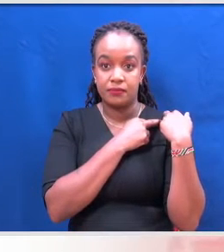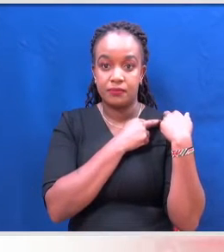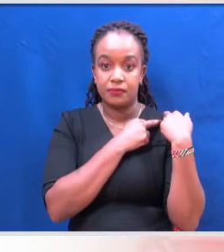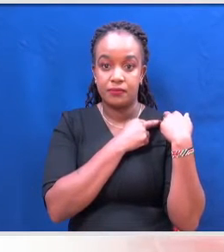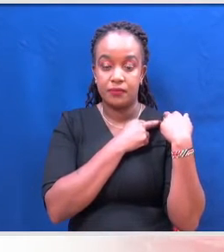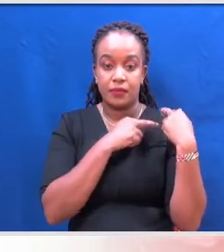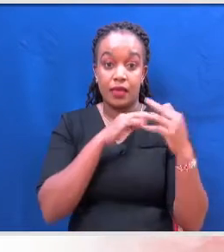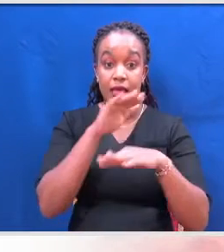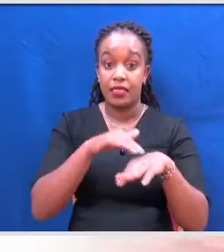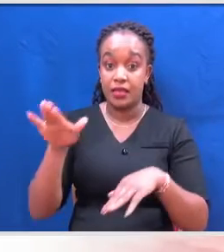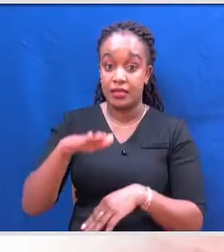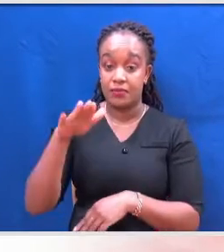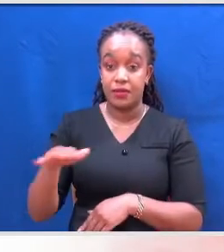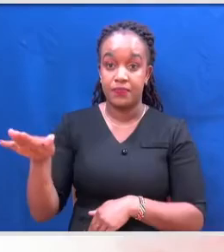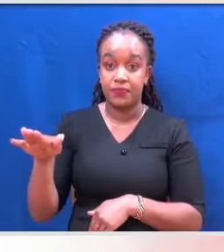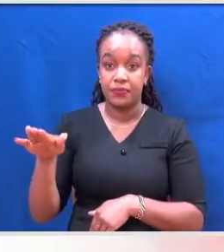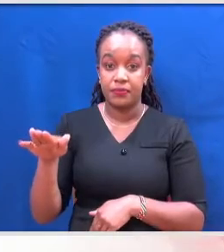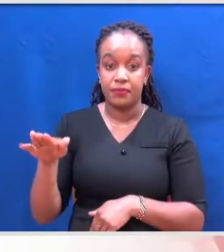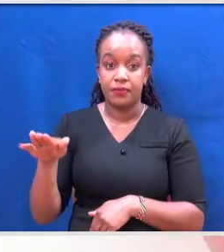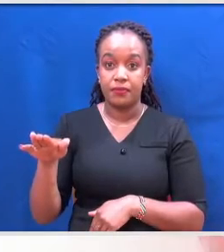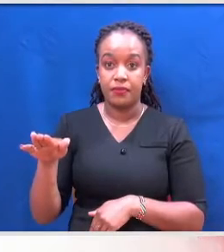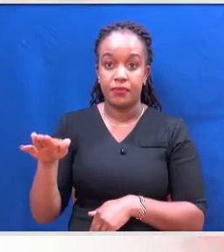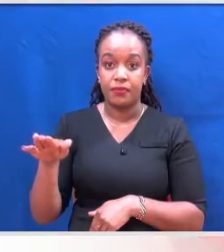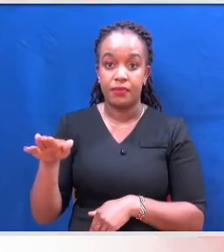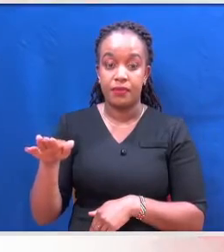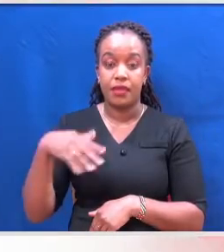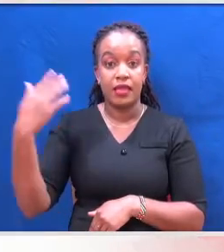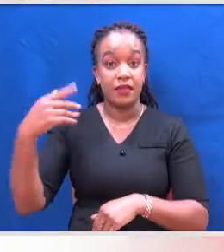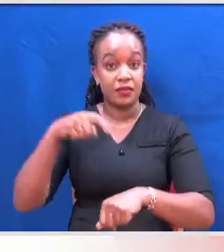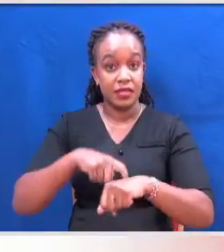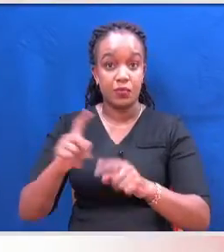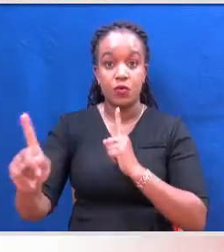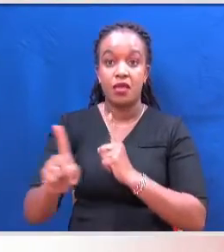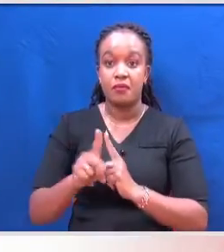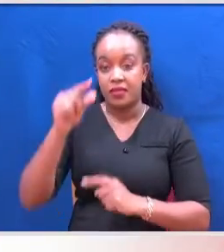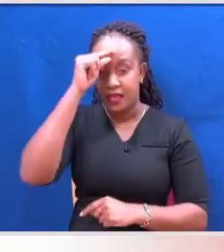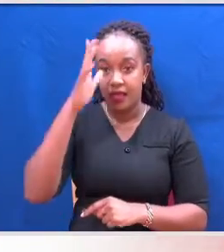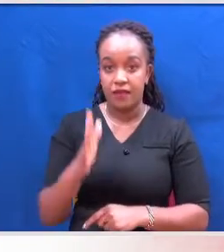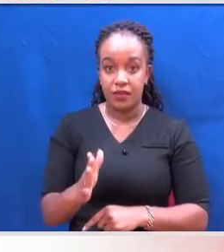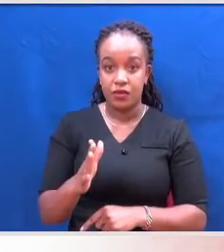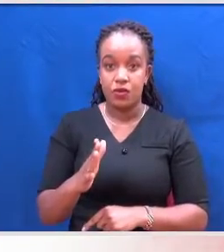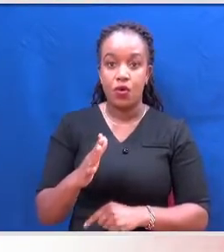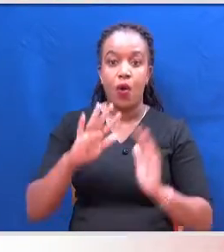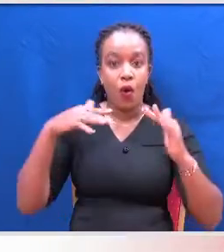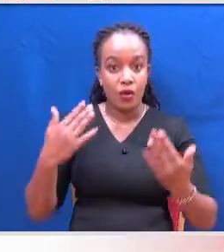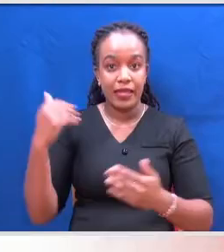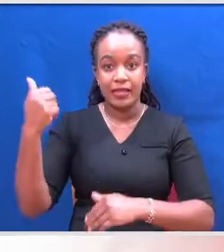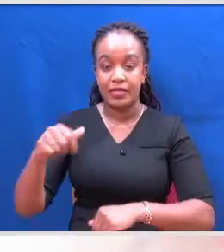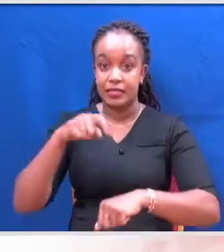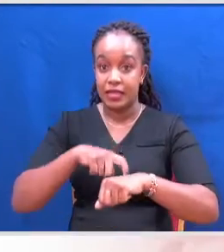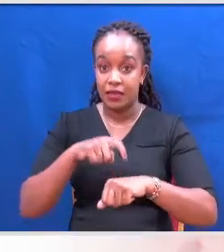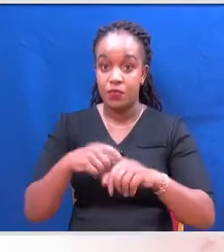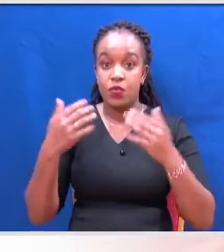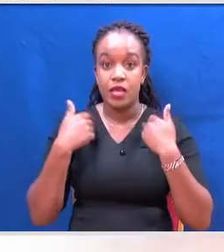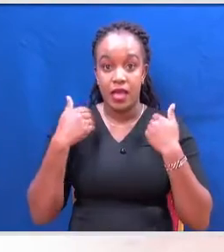assembly, or every time we meet the governor, or in every sittings where the governor